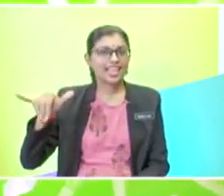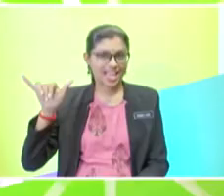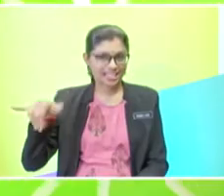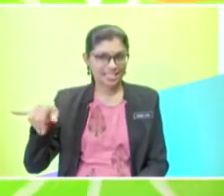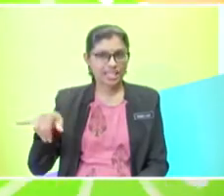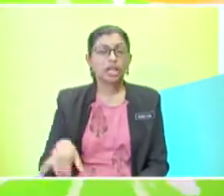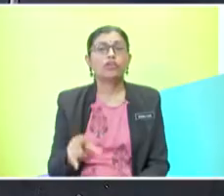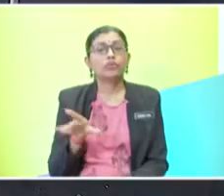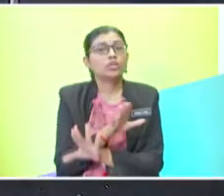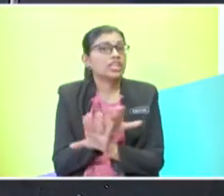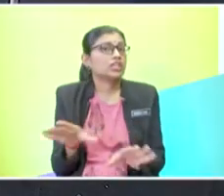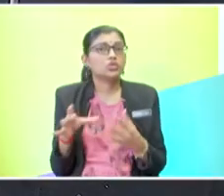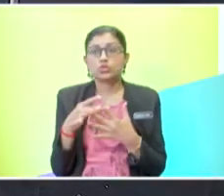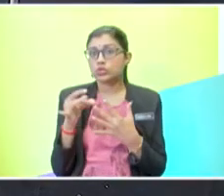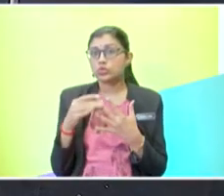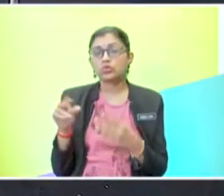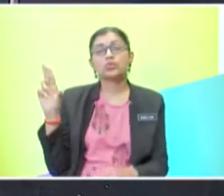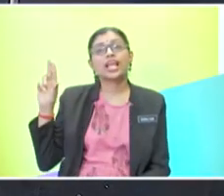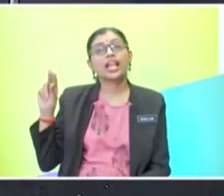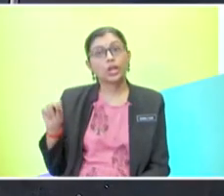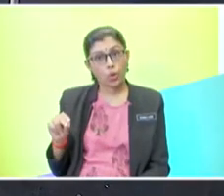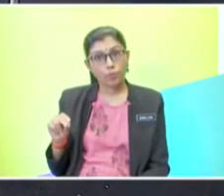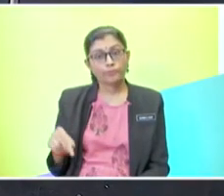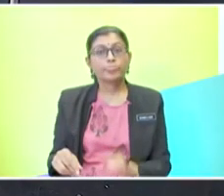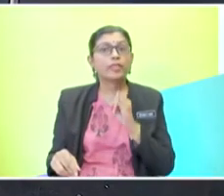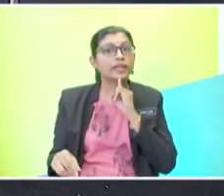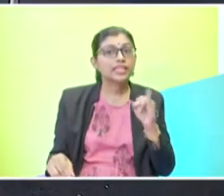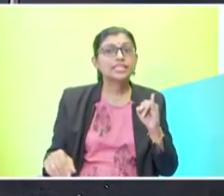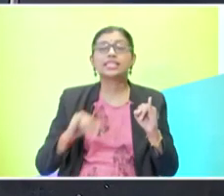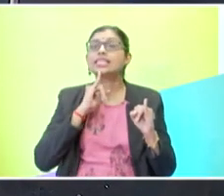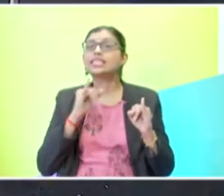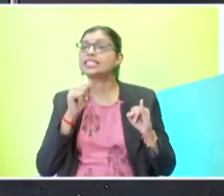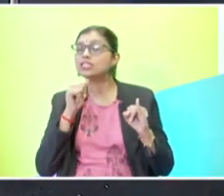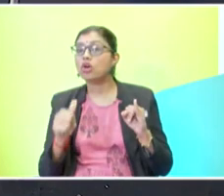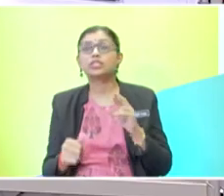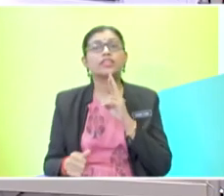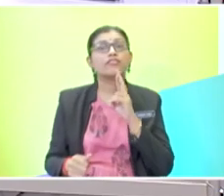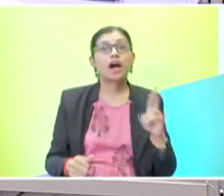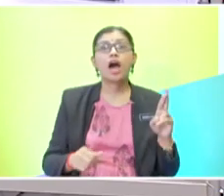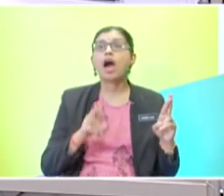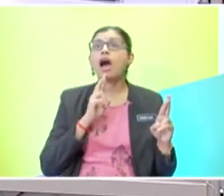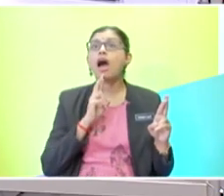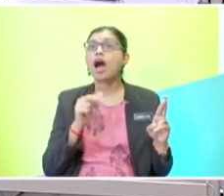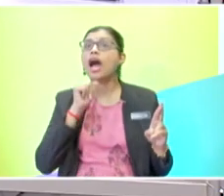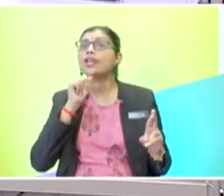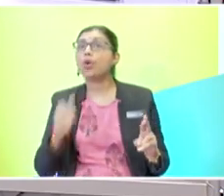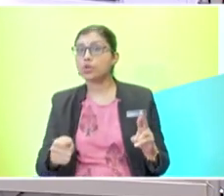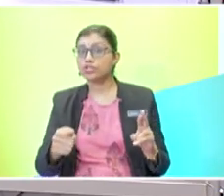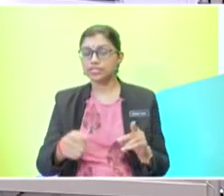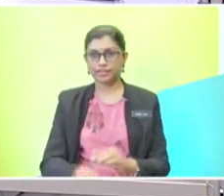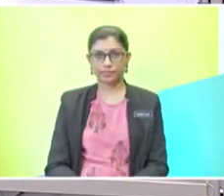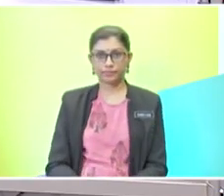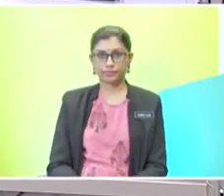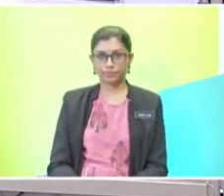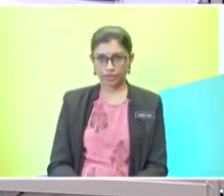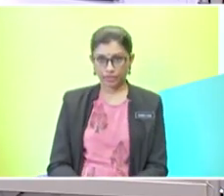them? Yeah! Well done, everyone! Yes, well done. All right, just to recap, okay, if someone asks you a question,